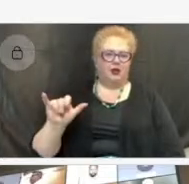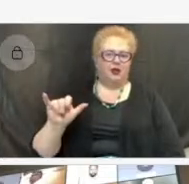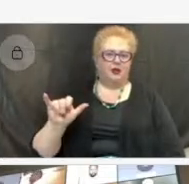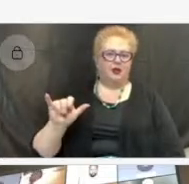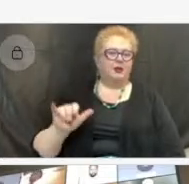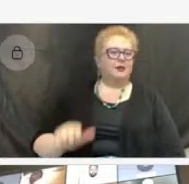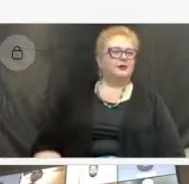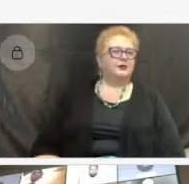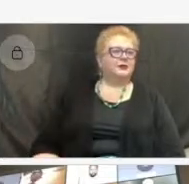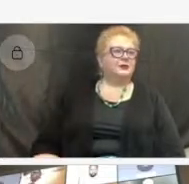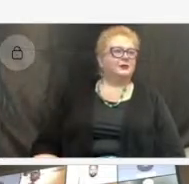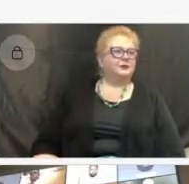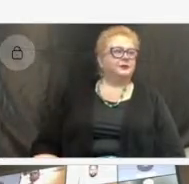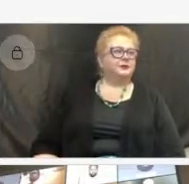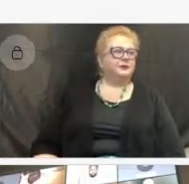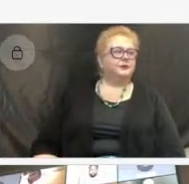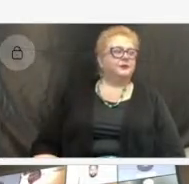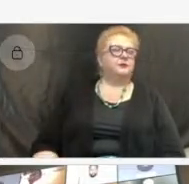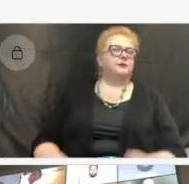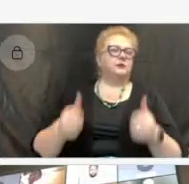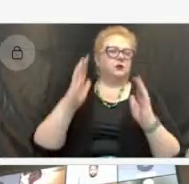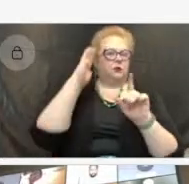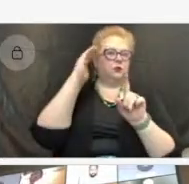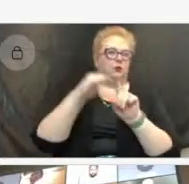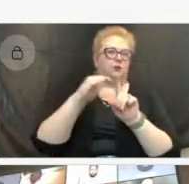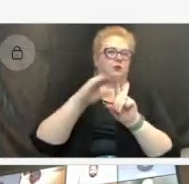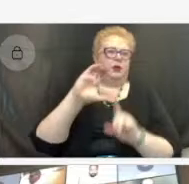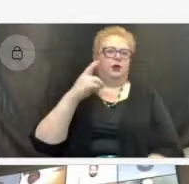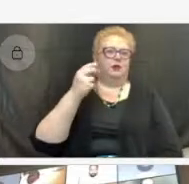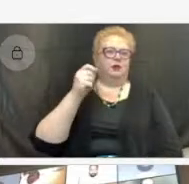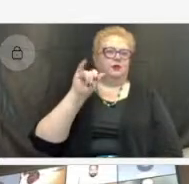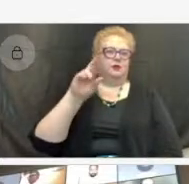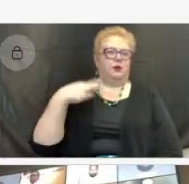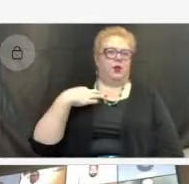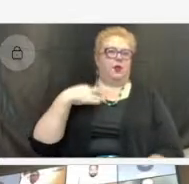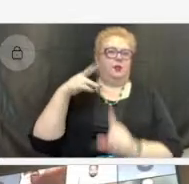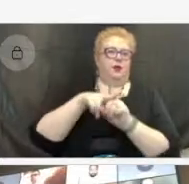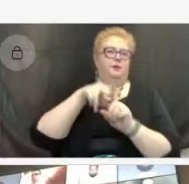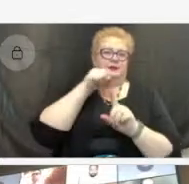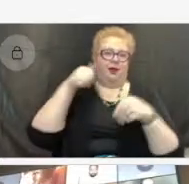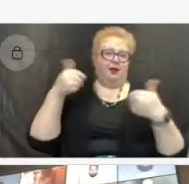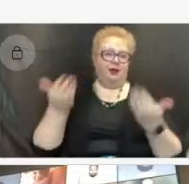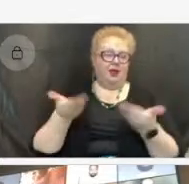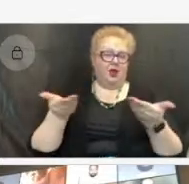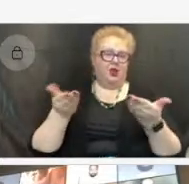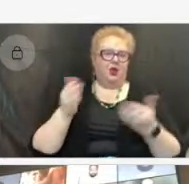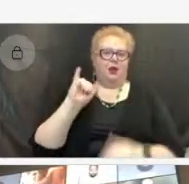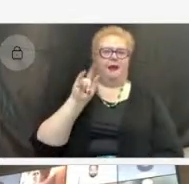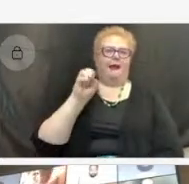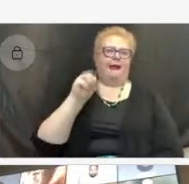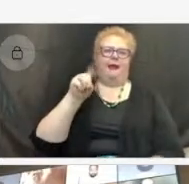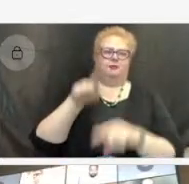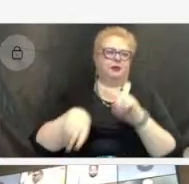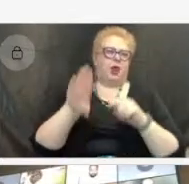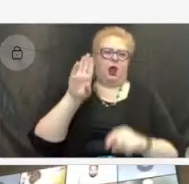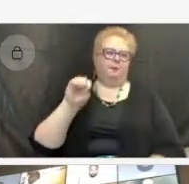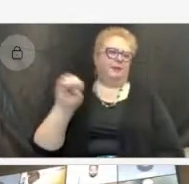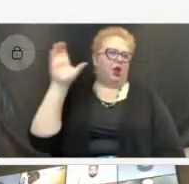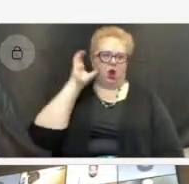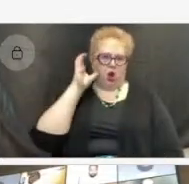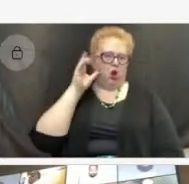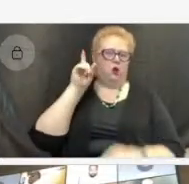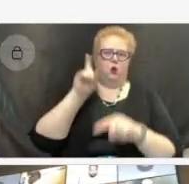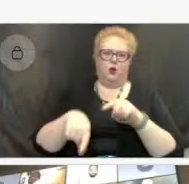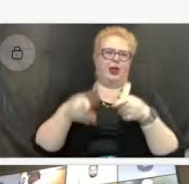Chair, just want to remind the chair that if the applicant is not here, Yeah, the item cannot be heard. right. We